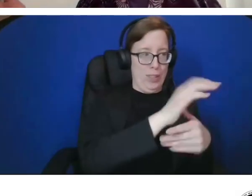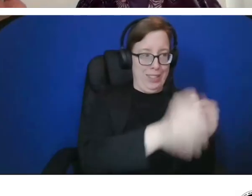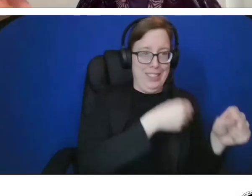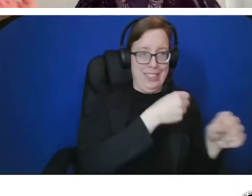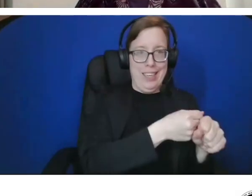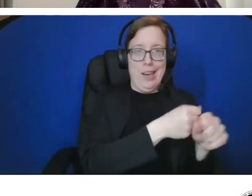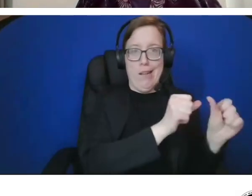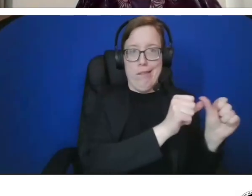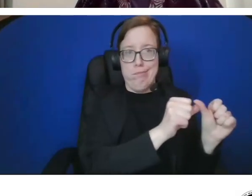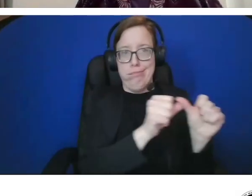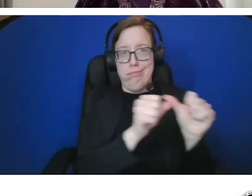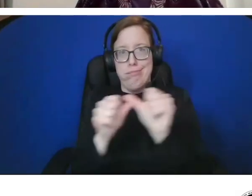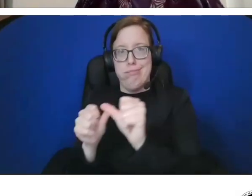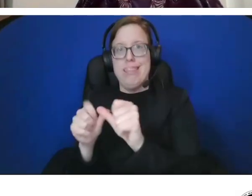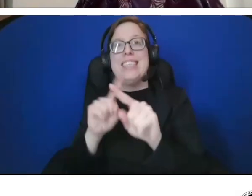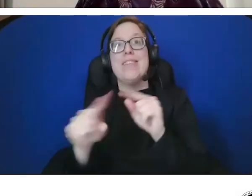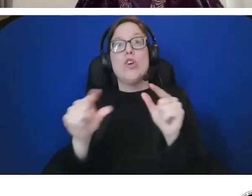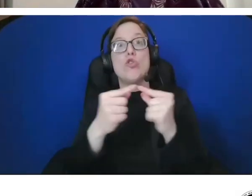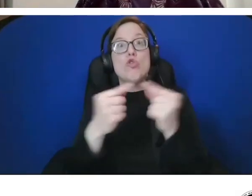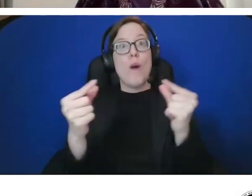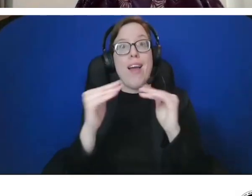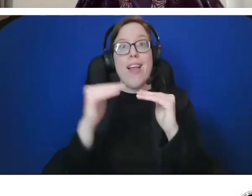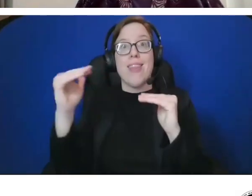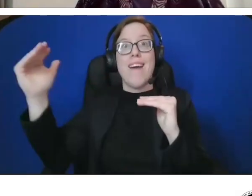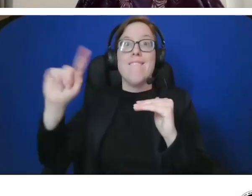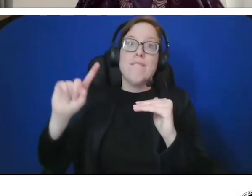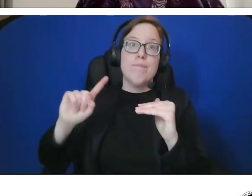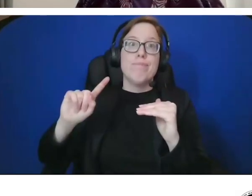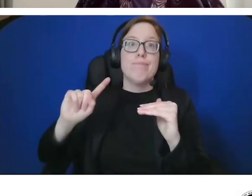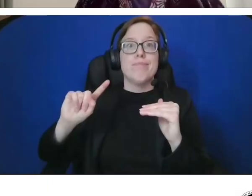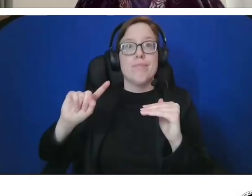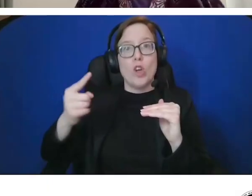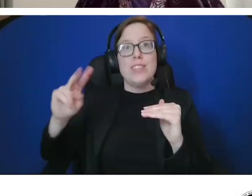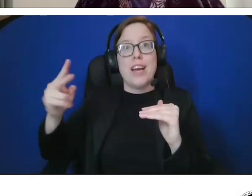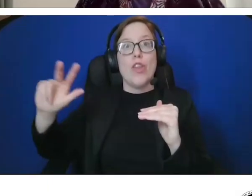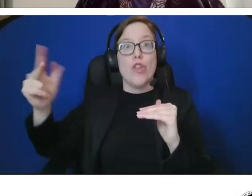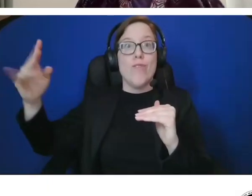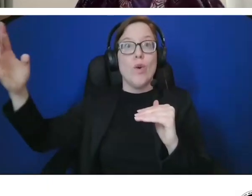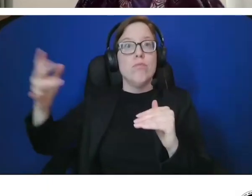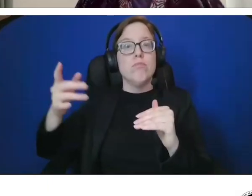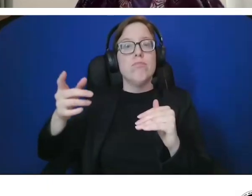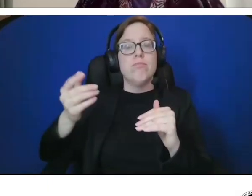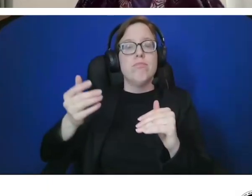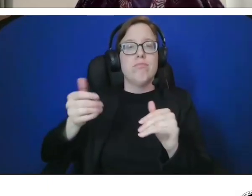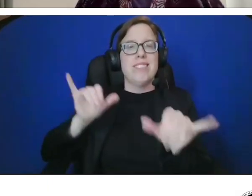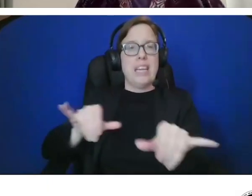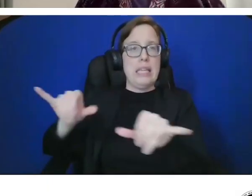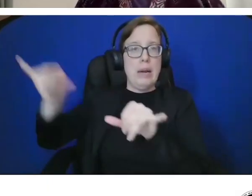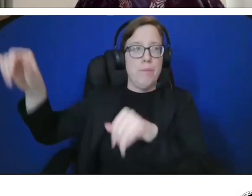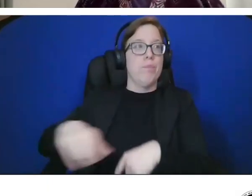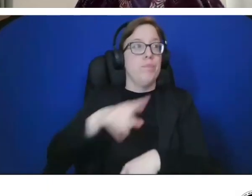that practice continued across different grade levels, which was very helpful. And then you can see the